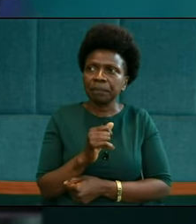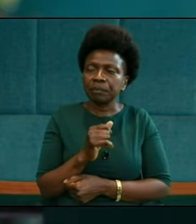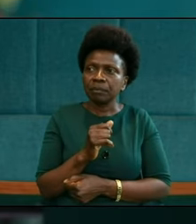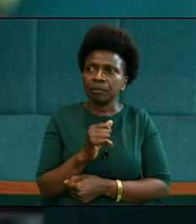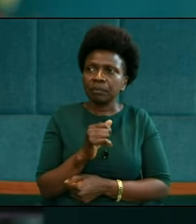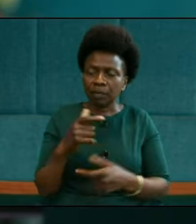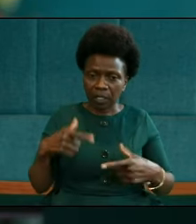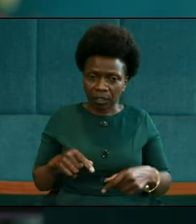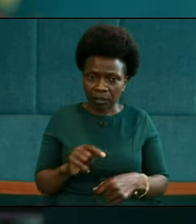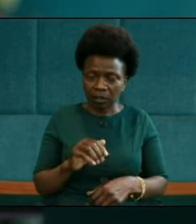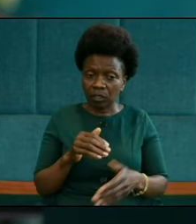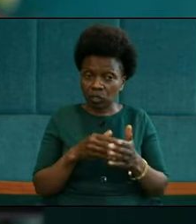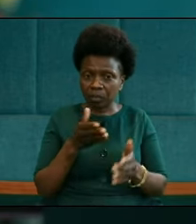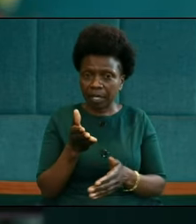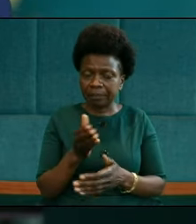let's put a comma.